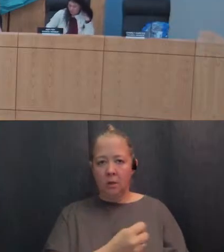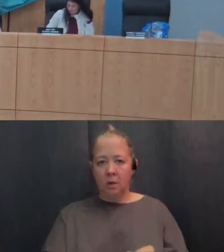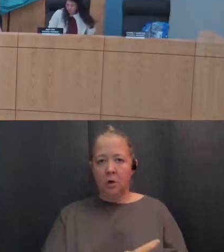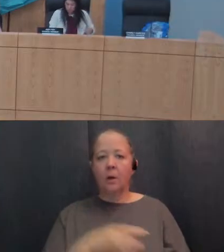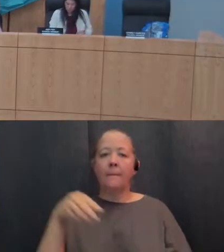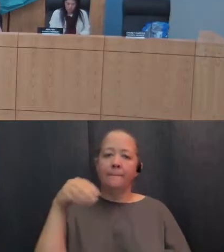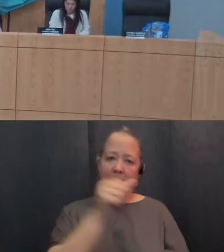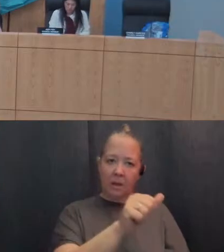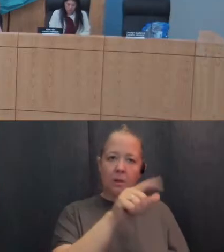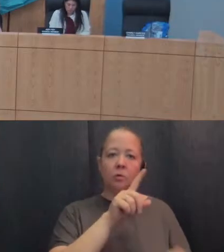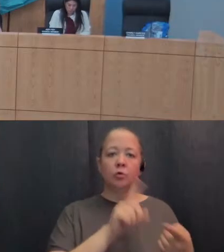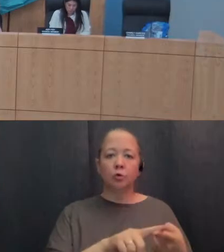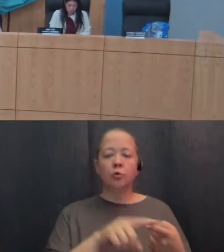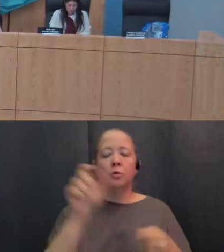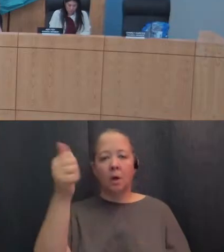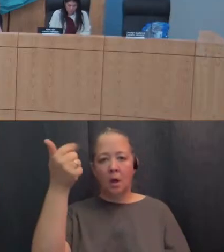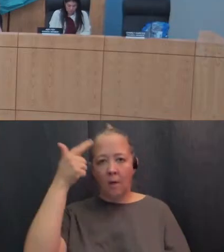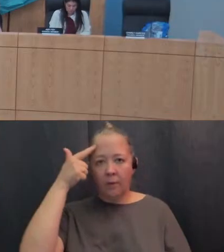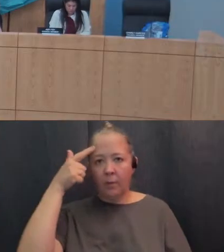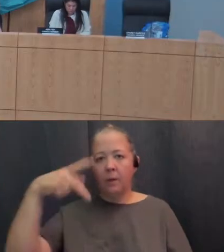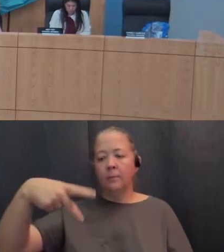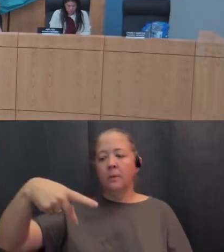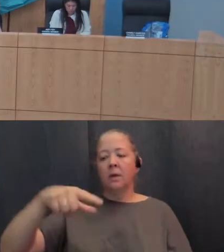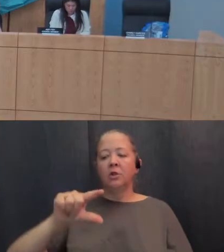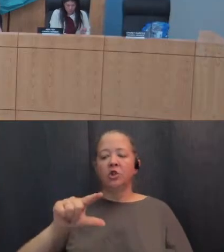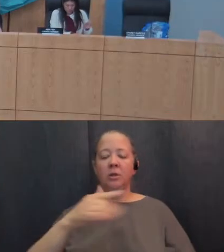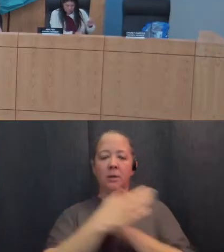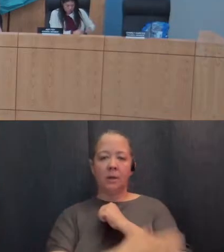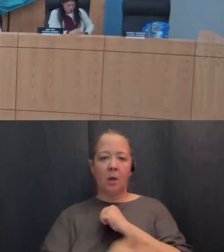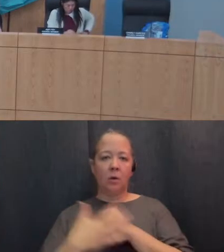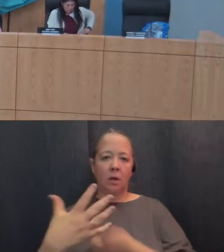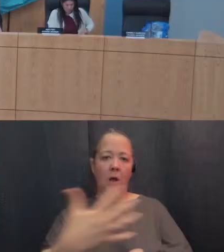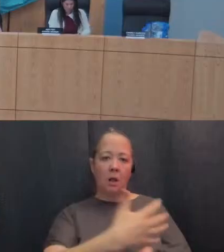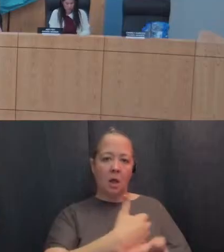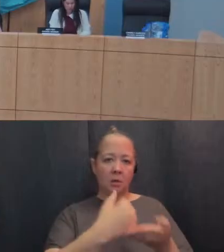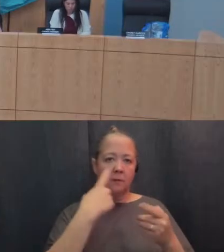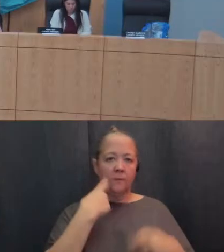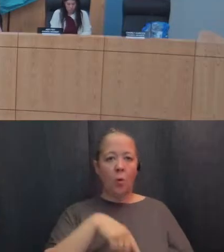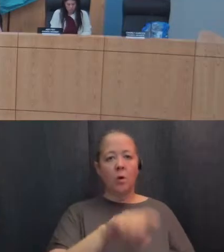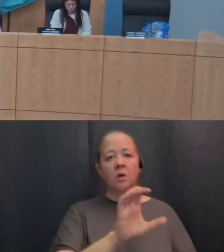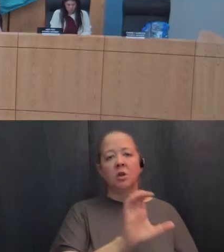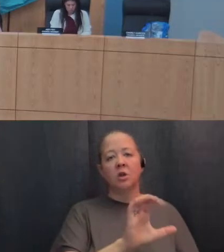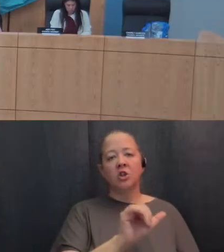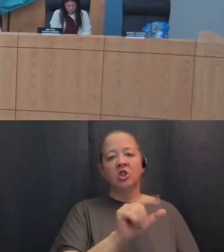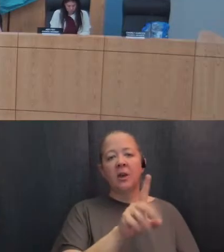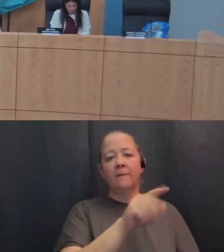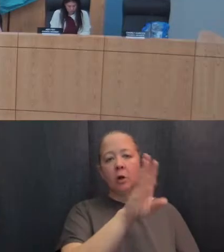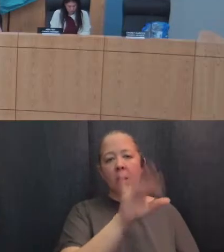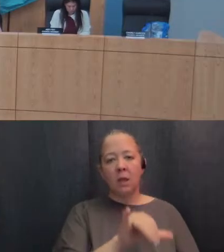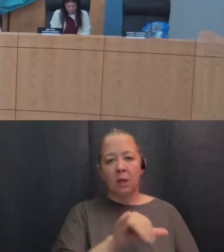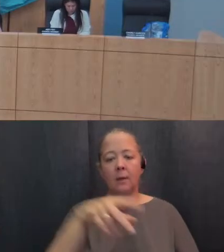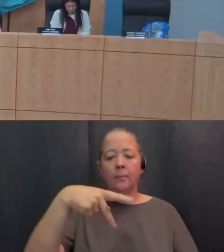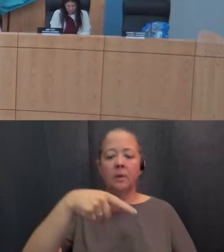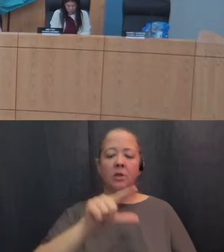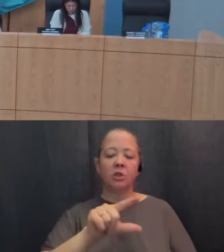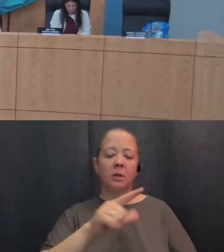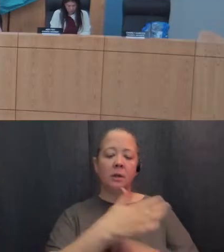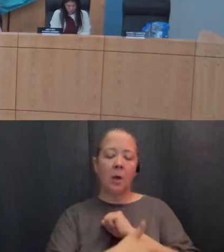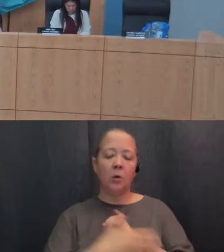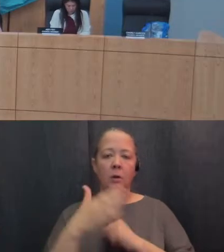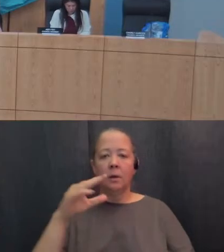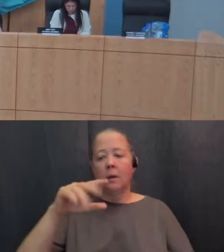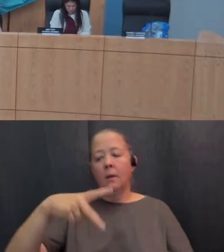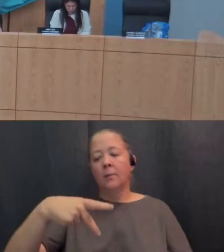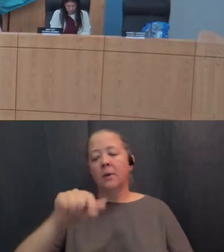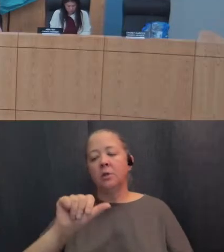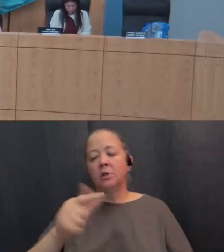Prince George's County collects the money. They collect it for Cheverly, Prince George's County Education, Maryland, Park and